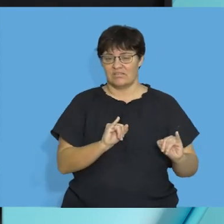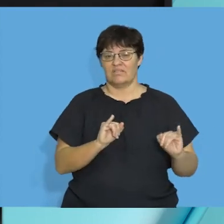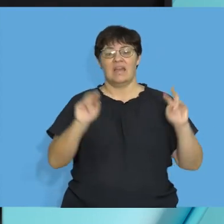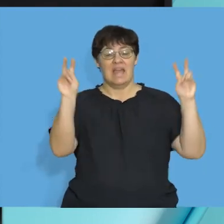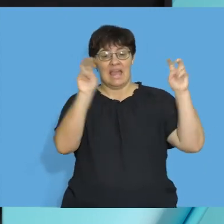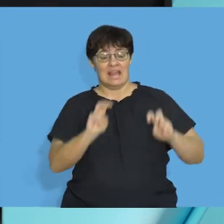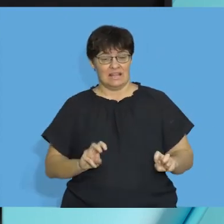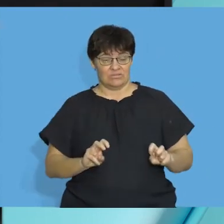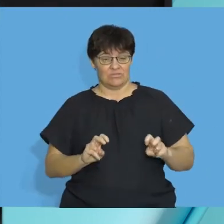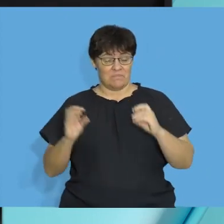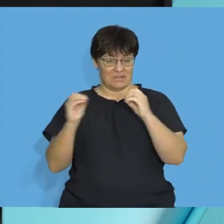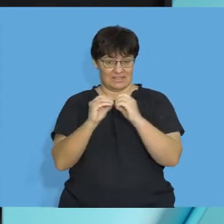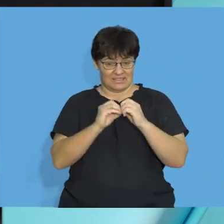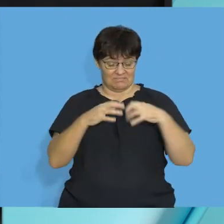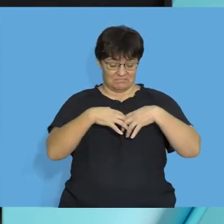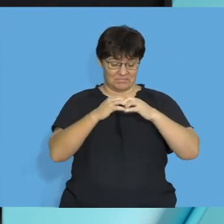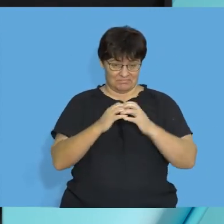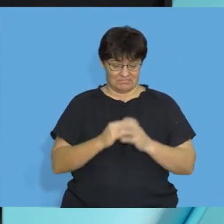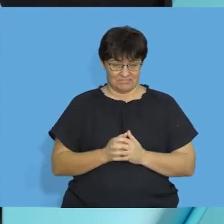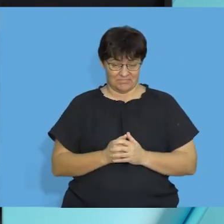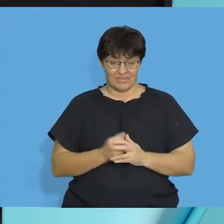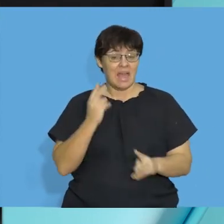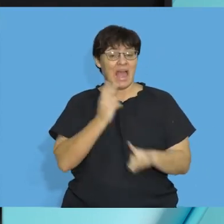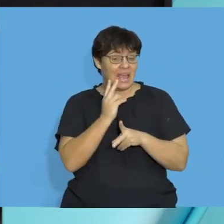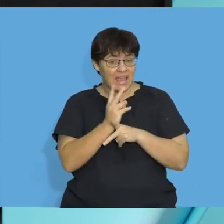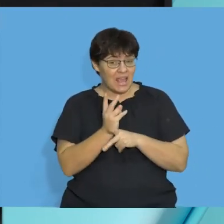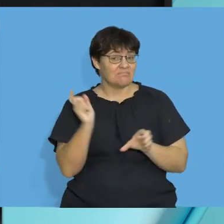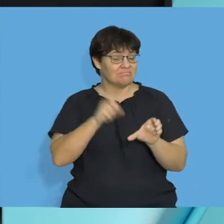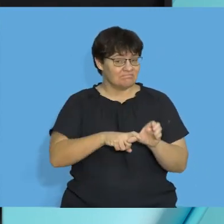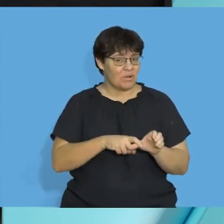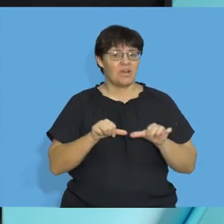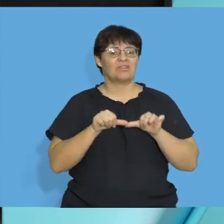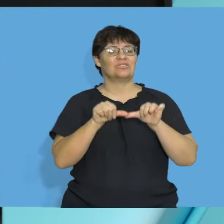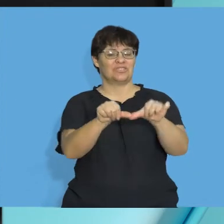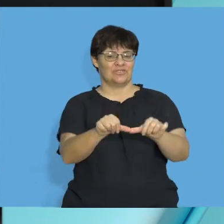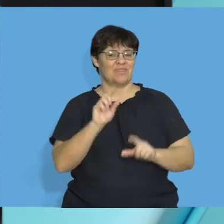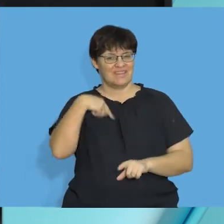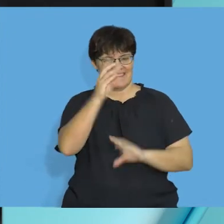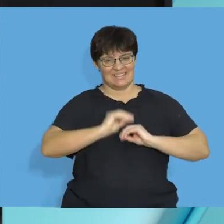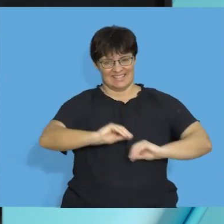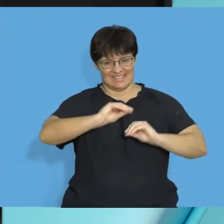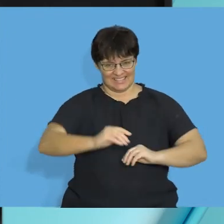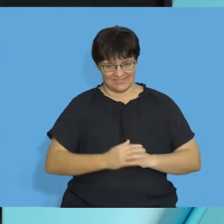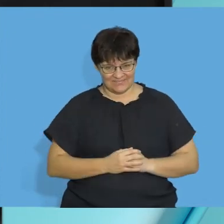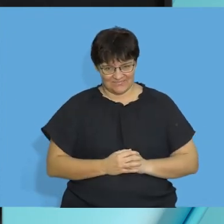electromagnetic induction. Please join me again as we continue the story in our next lesson.